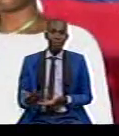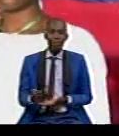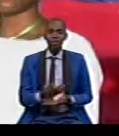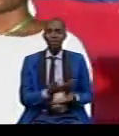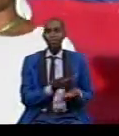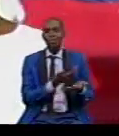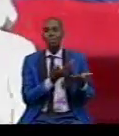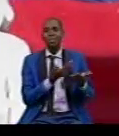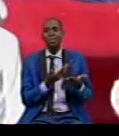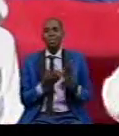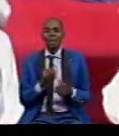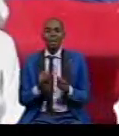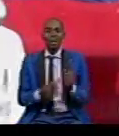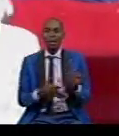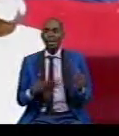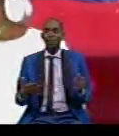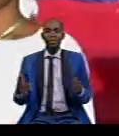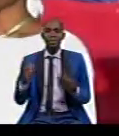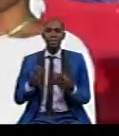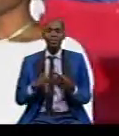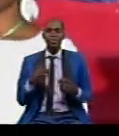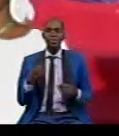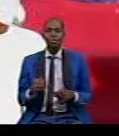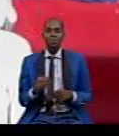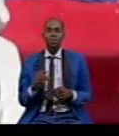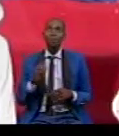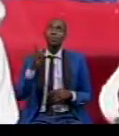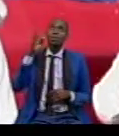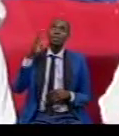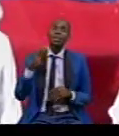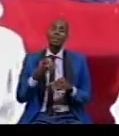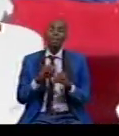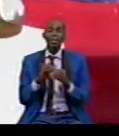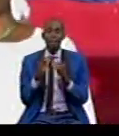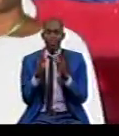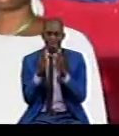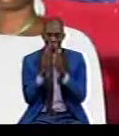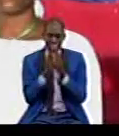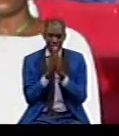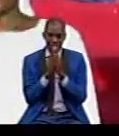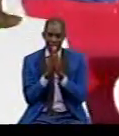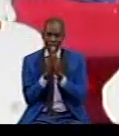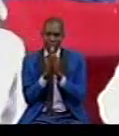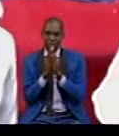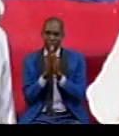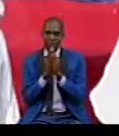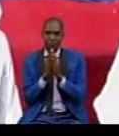GCK, Jesus, the Miracle Worker. Shout it with me.